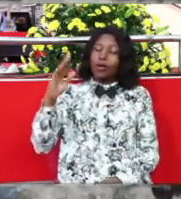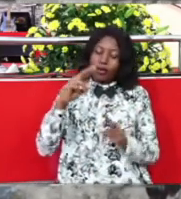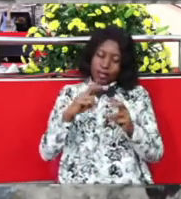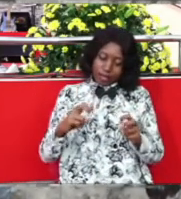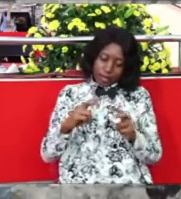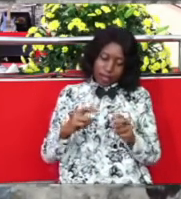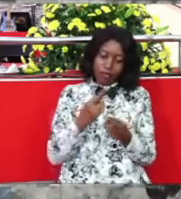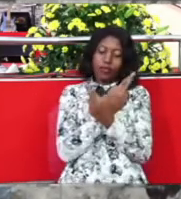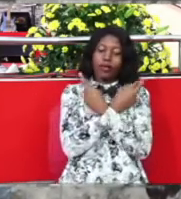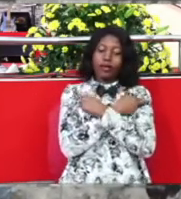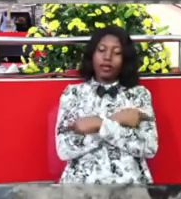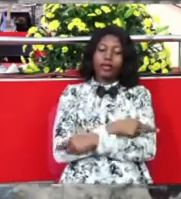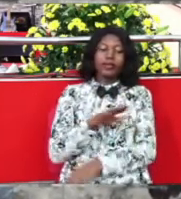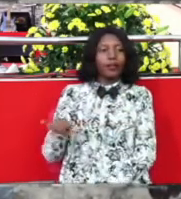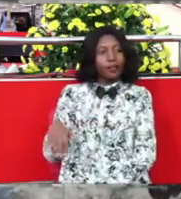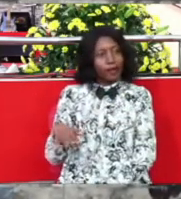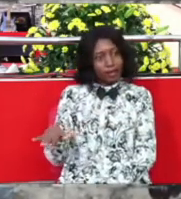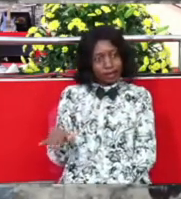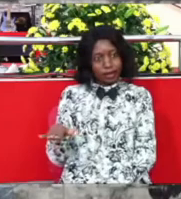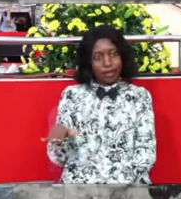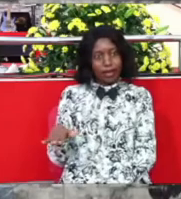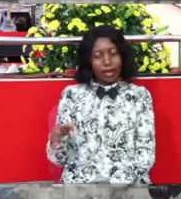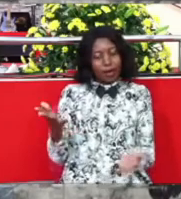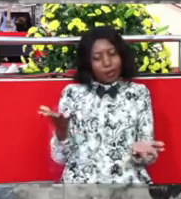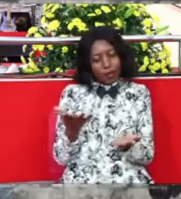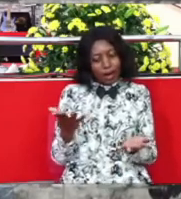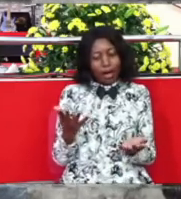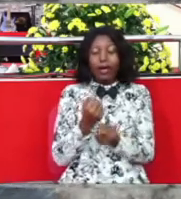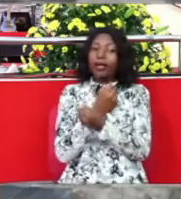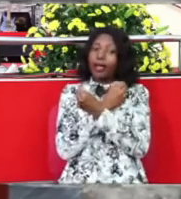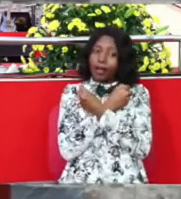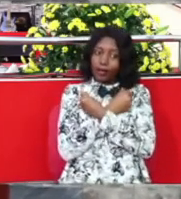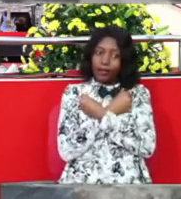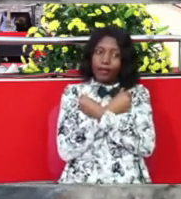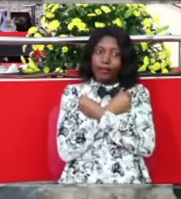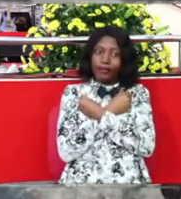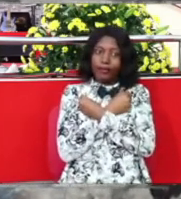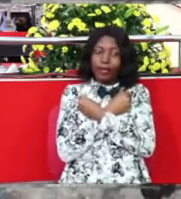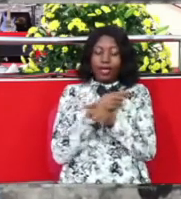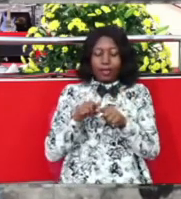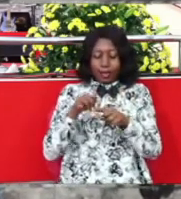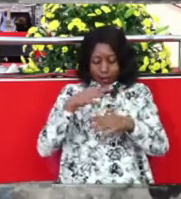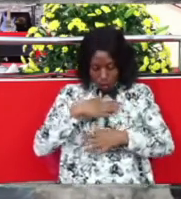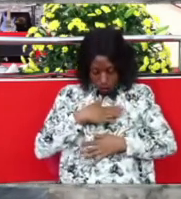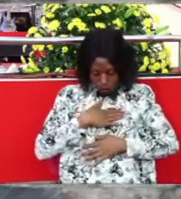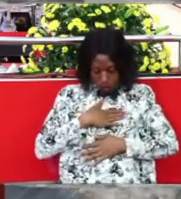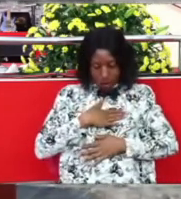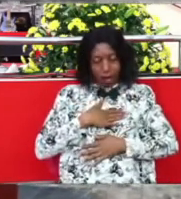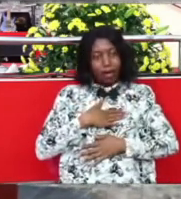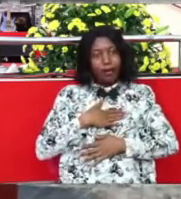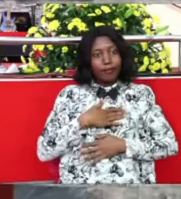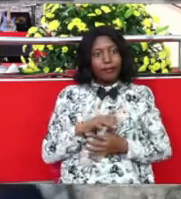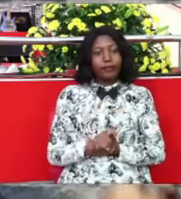anatafuta mahali pa mapumziko. A place where he is loved. Mahali anapopendwa. A place where he is honored. Mahali